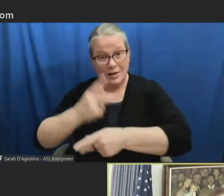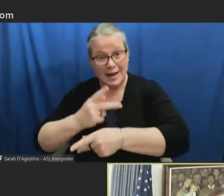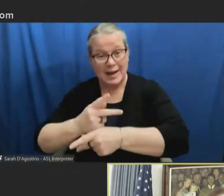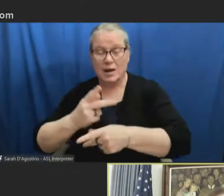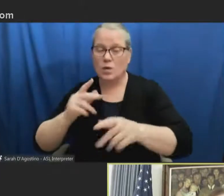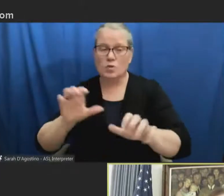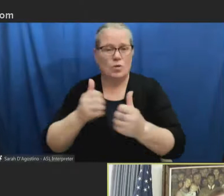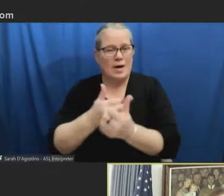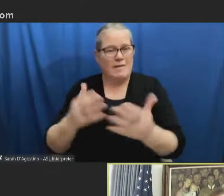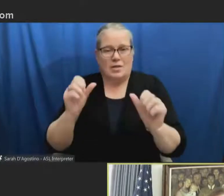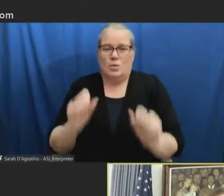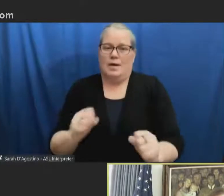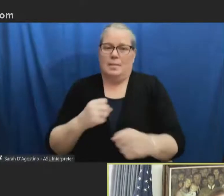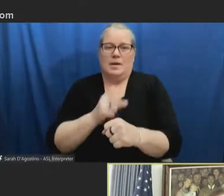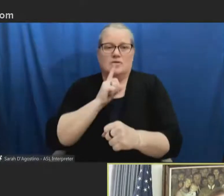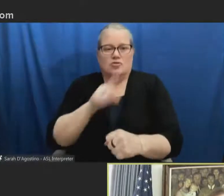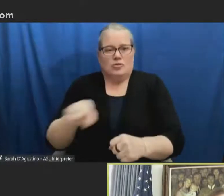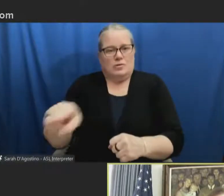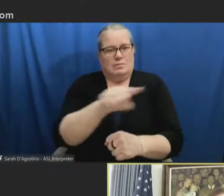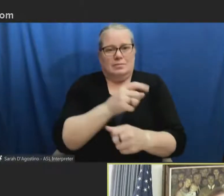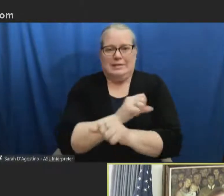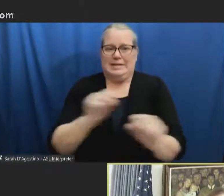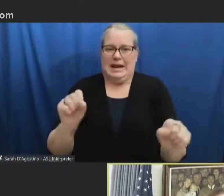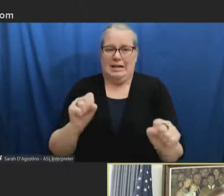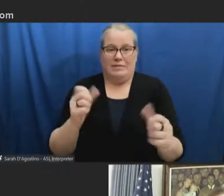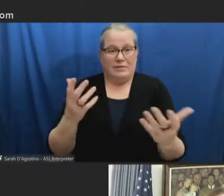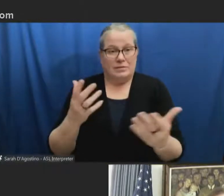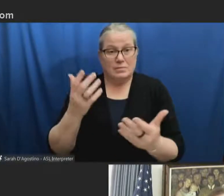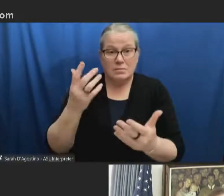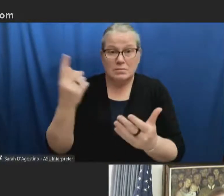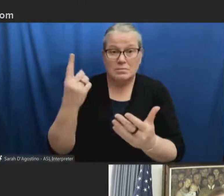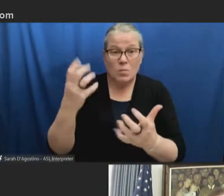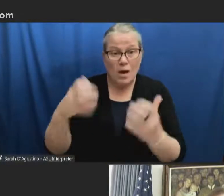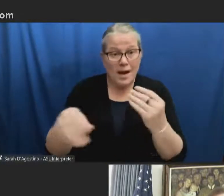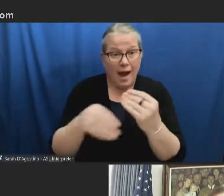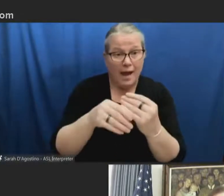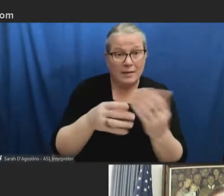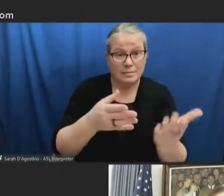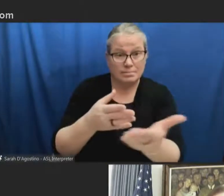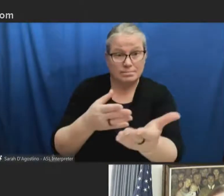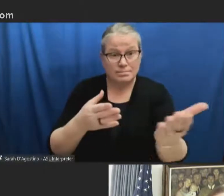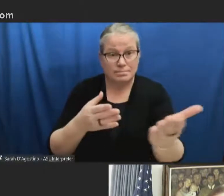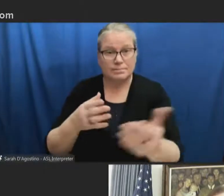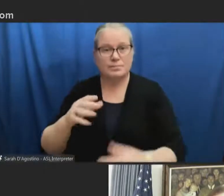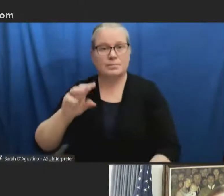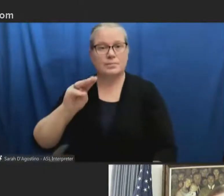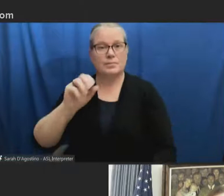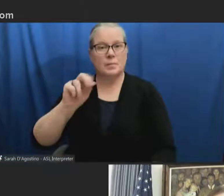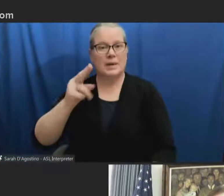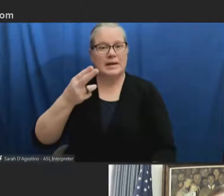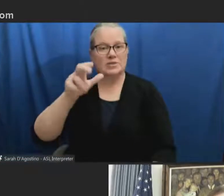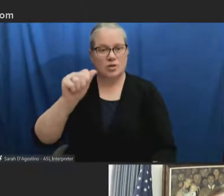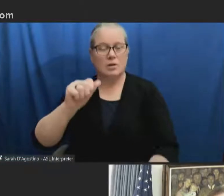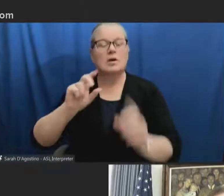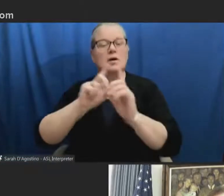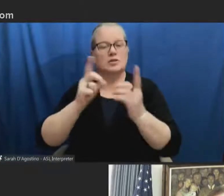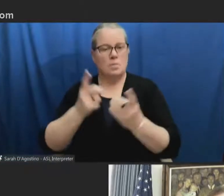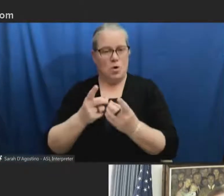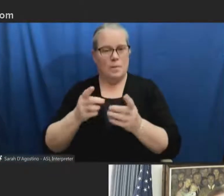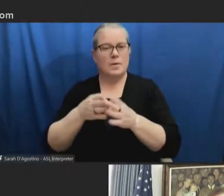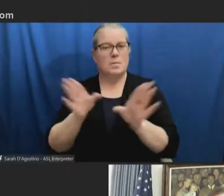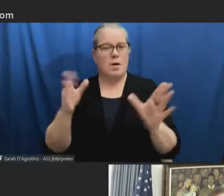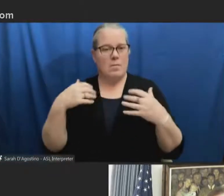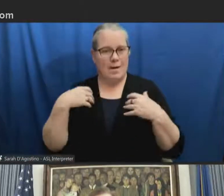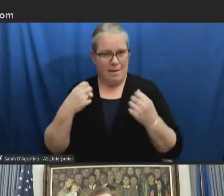that, team? I'll just add, Governor, that Department of Public Health is working very